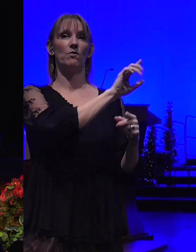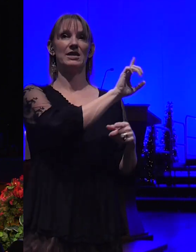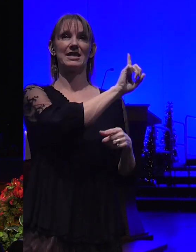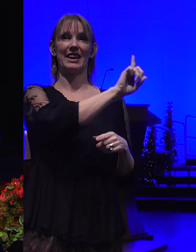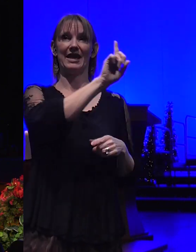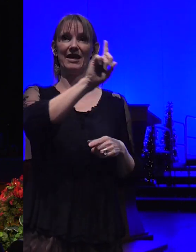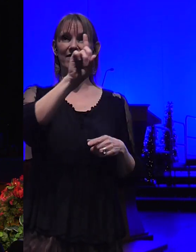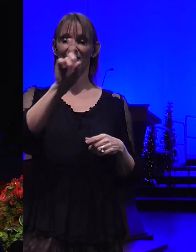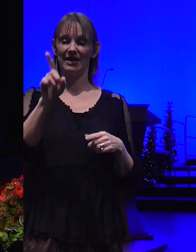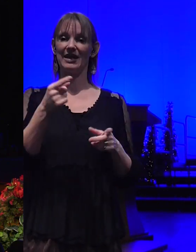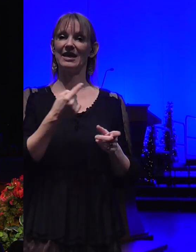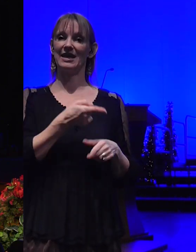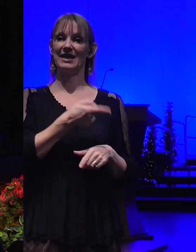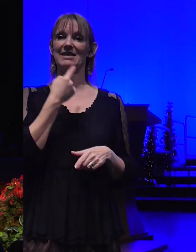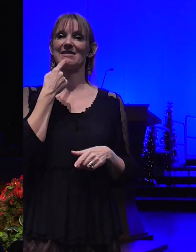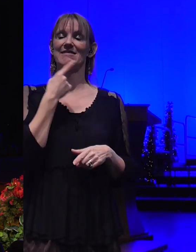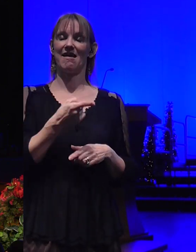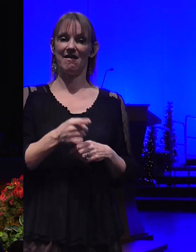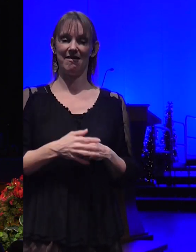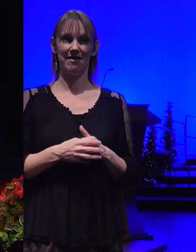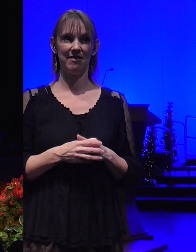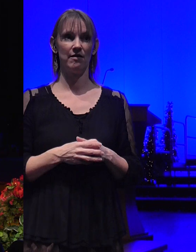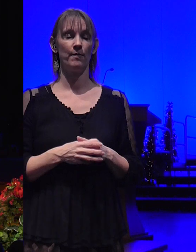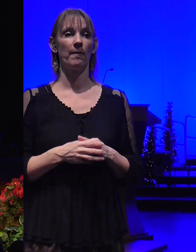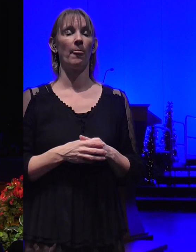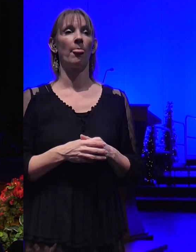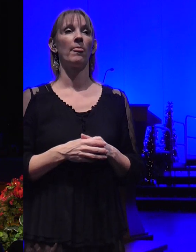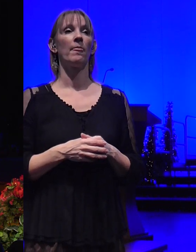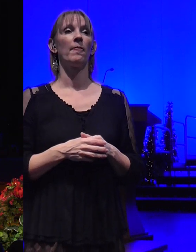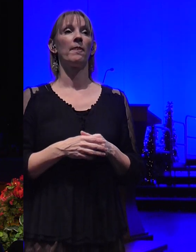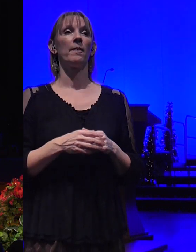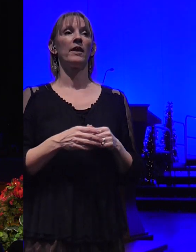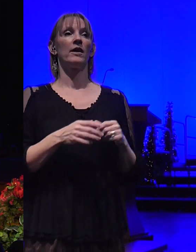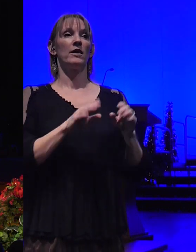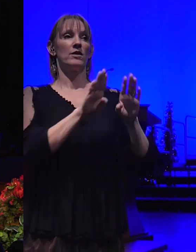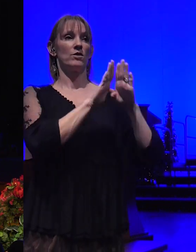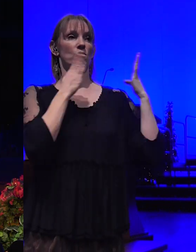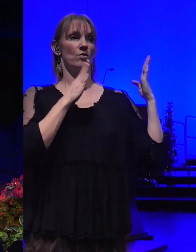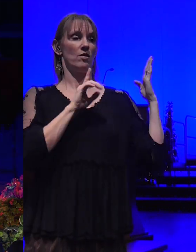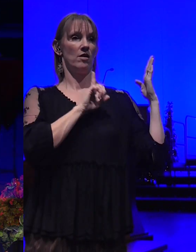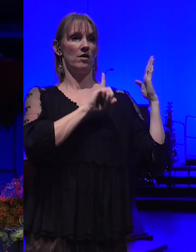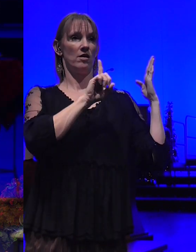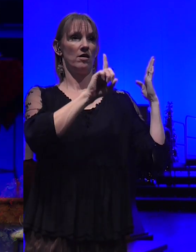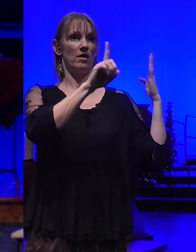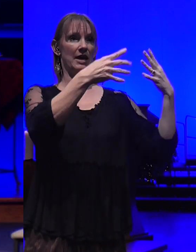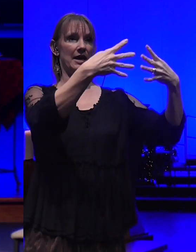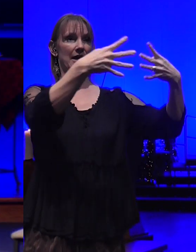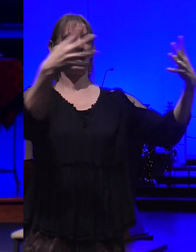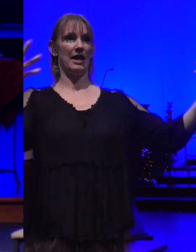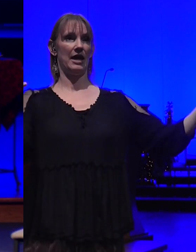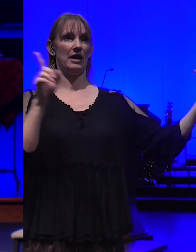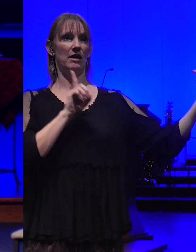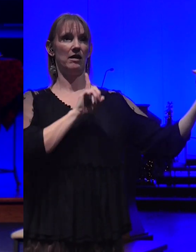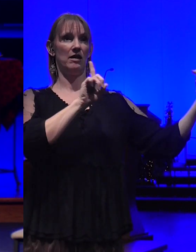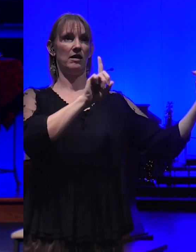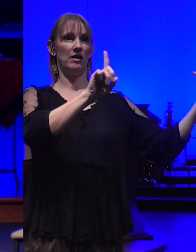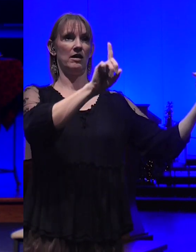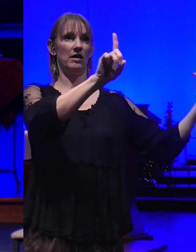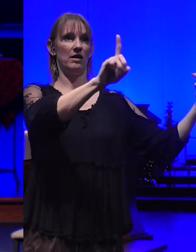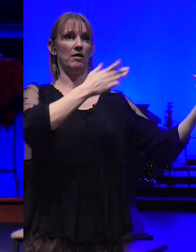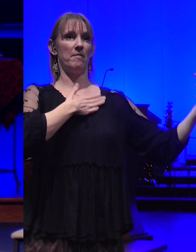he said these words. As I walked out of the door toward the gate that would lead to my